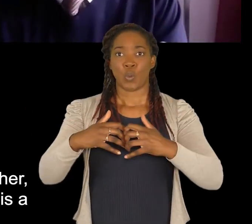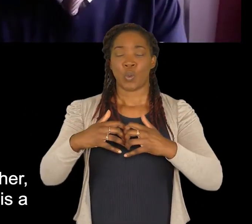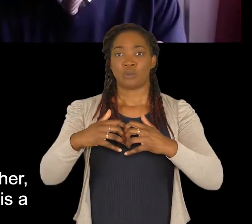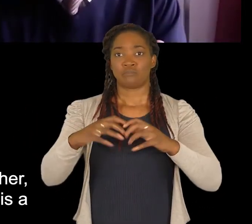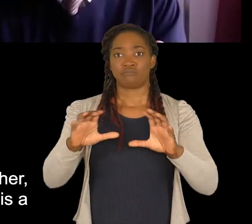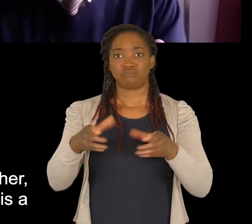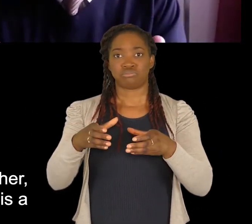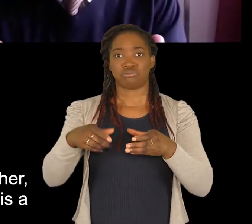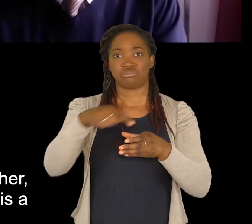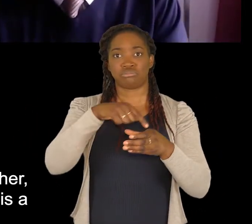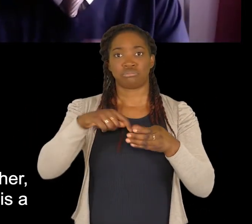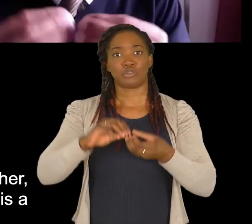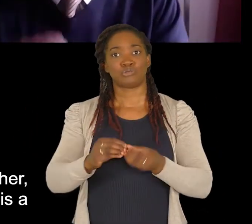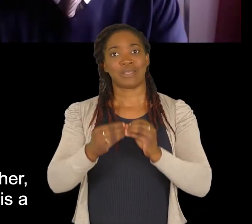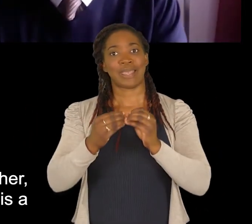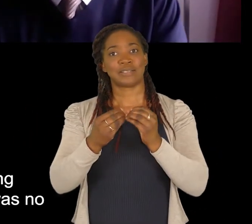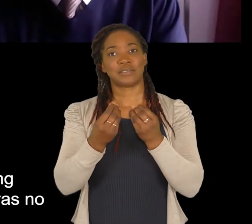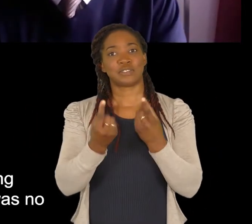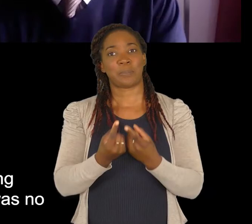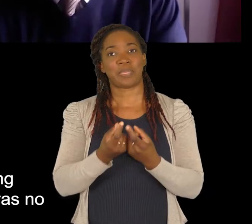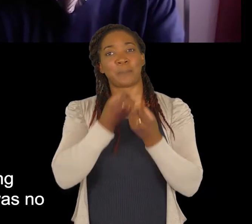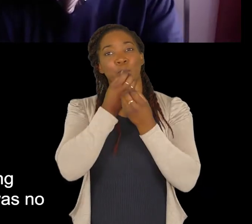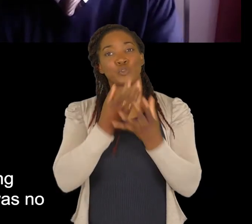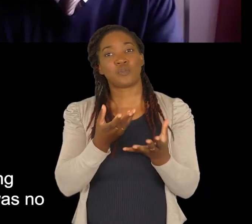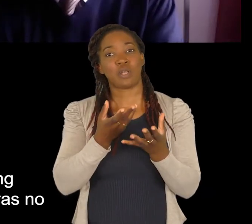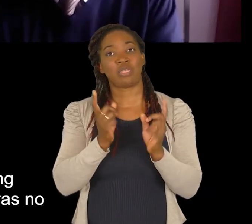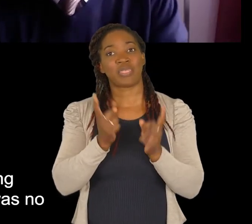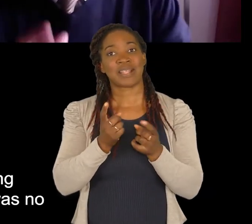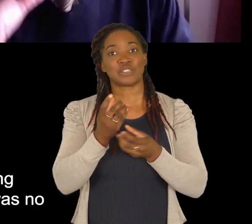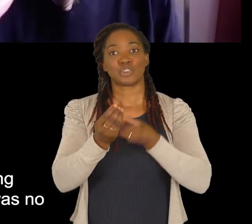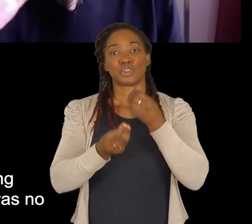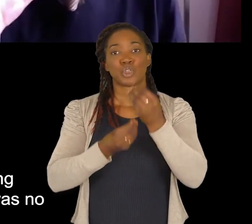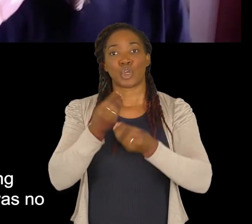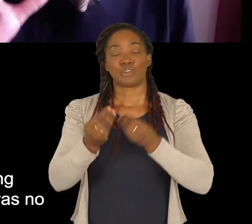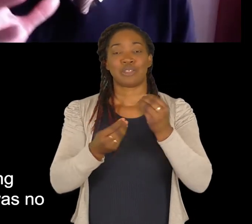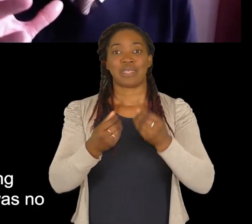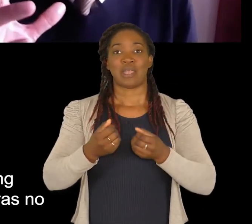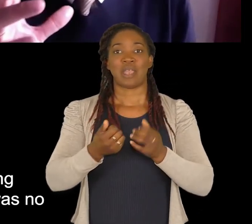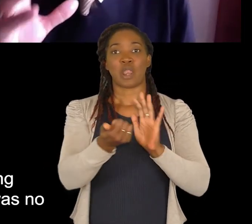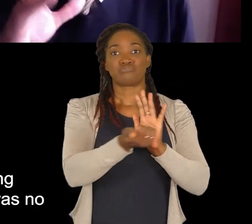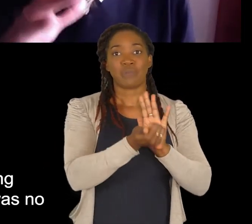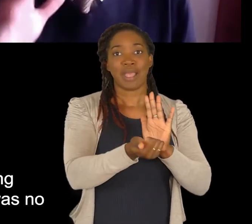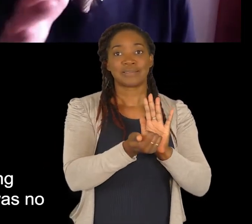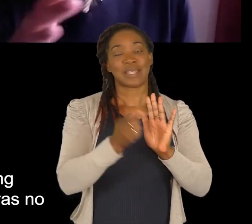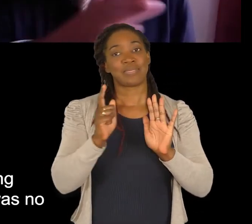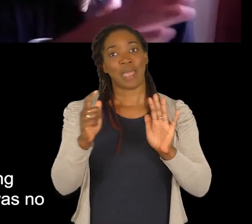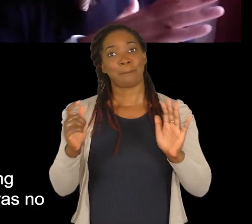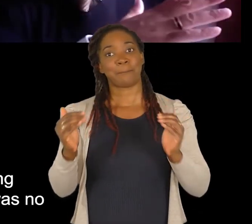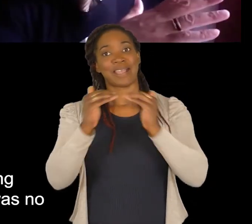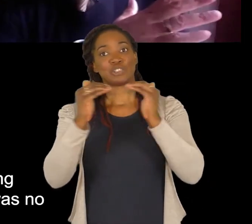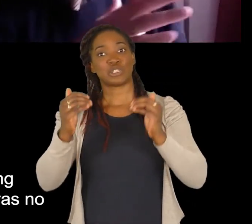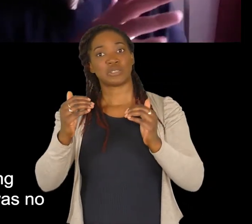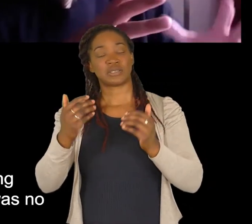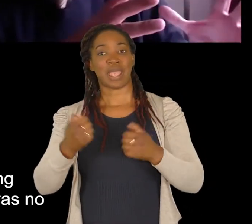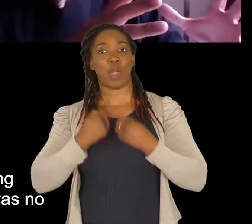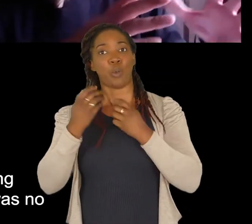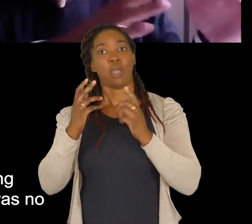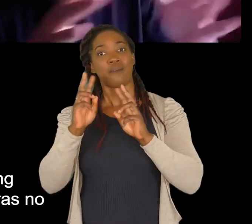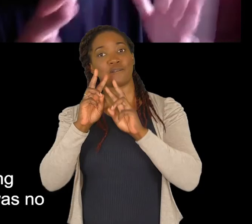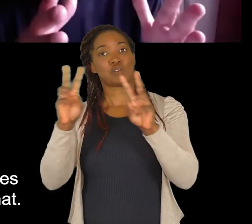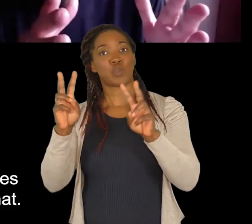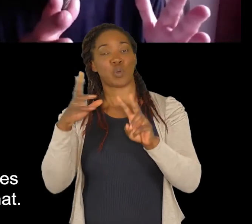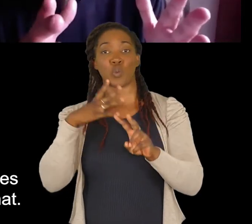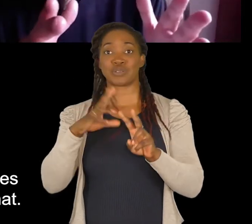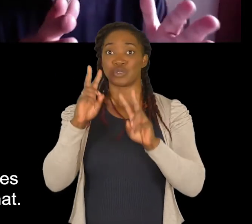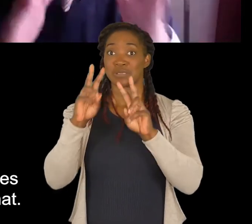create something beautiful, right? That's a story. That's a brand. It aligns to us saying that we want people, there